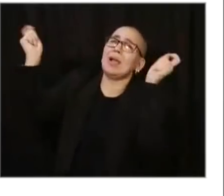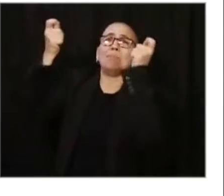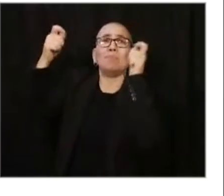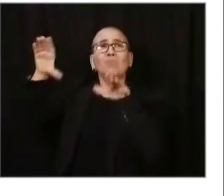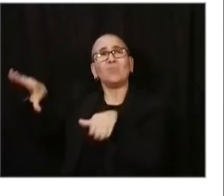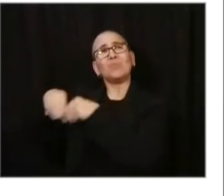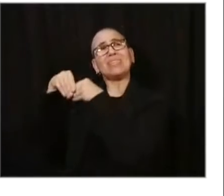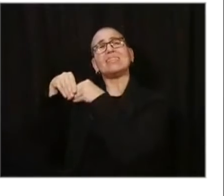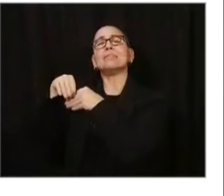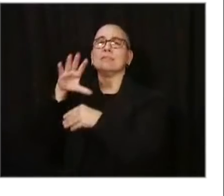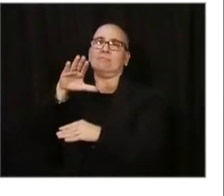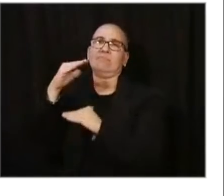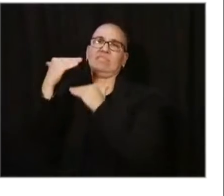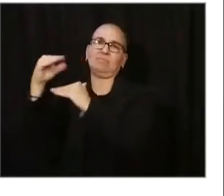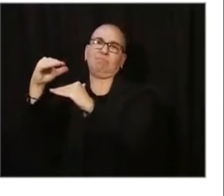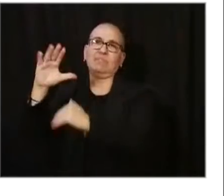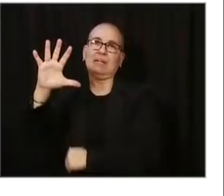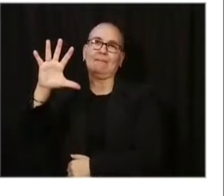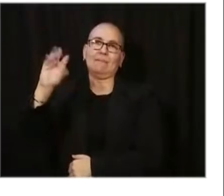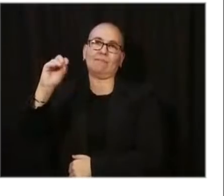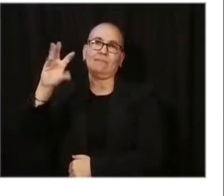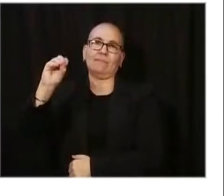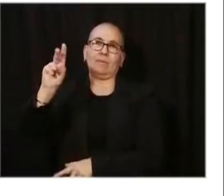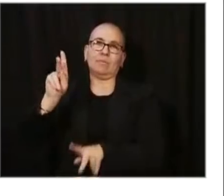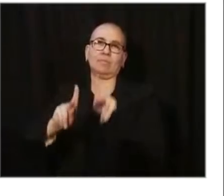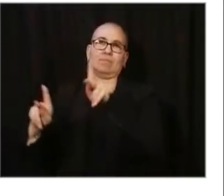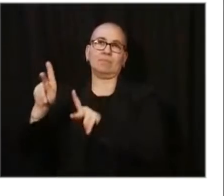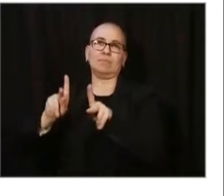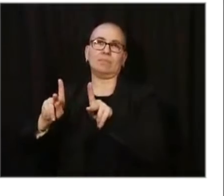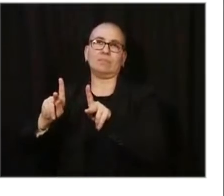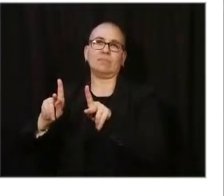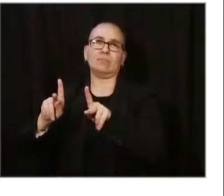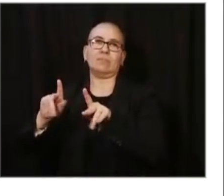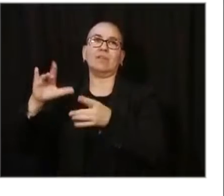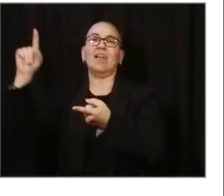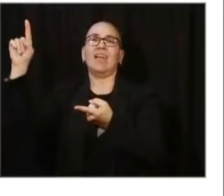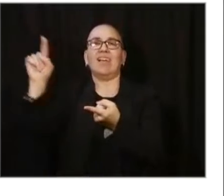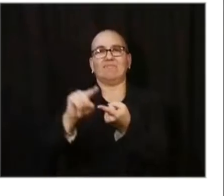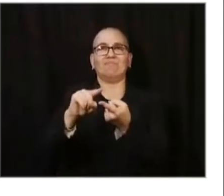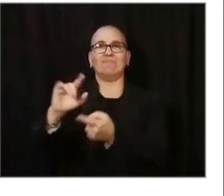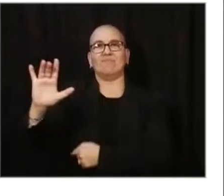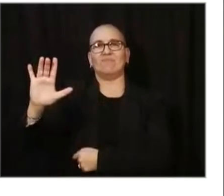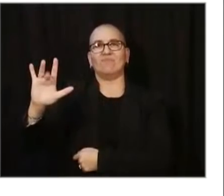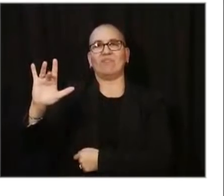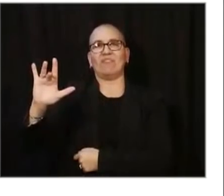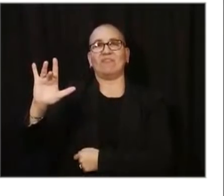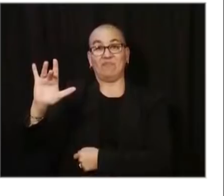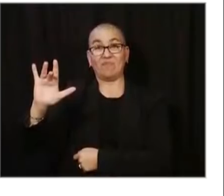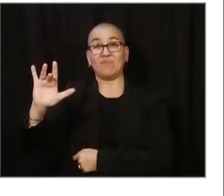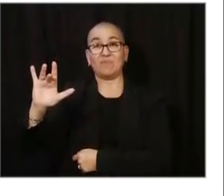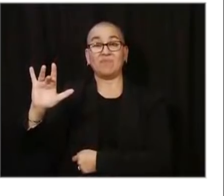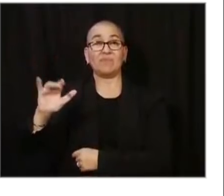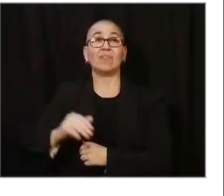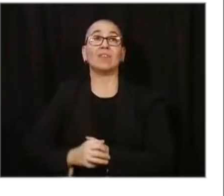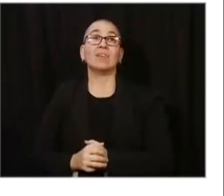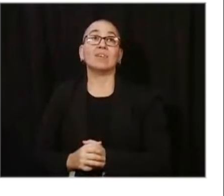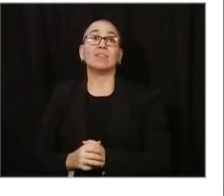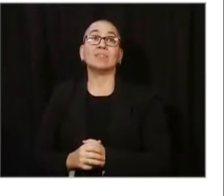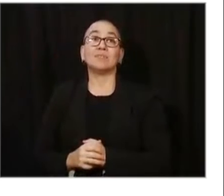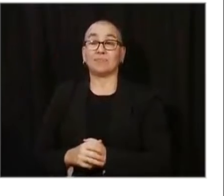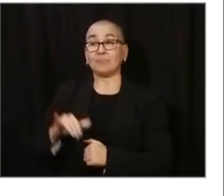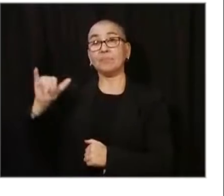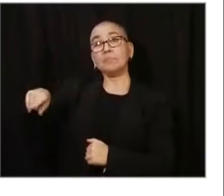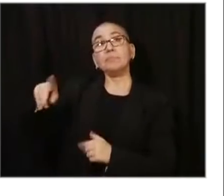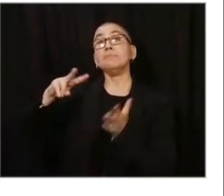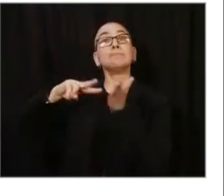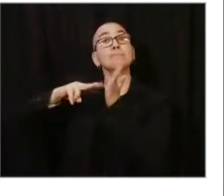27th, 25-person limit. And then these events will not happen from 10 p.m. to 4 a.m. And there's no change in